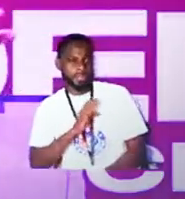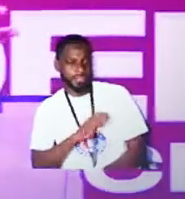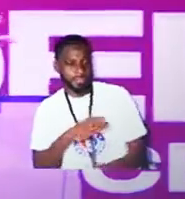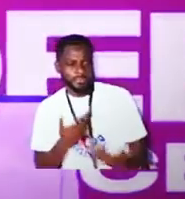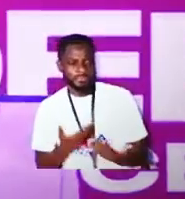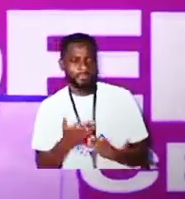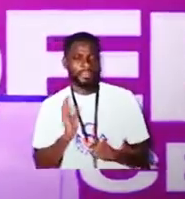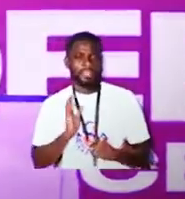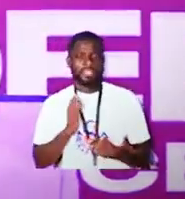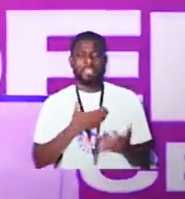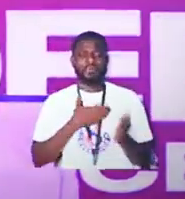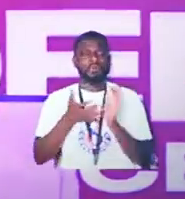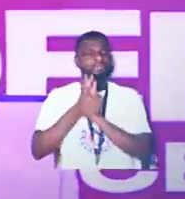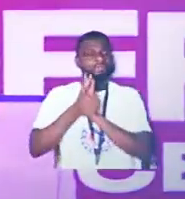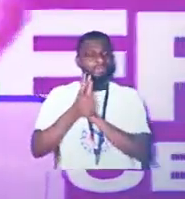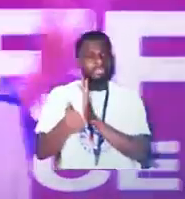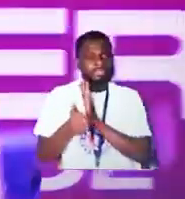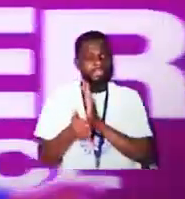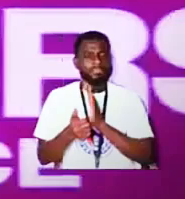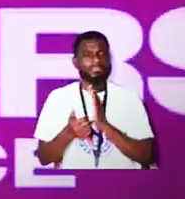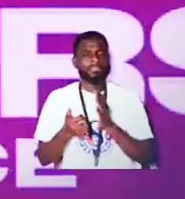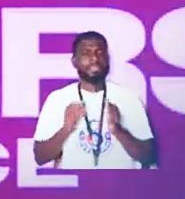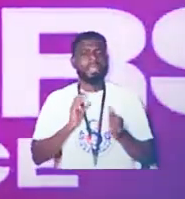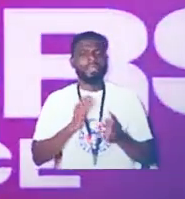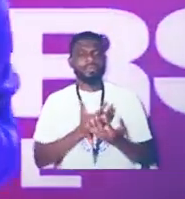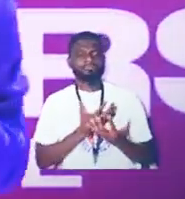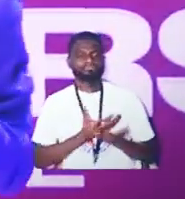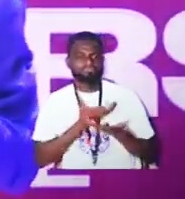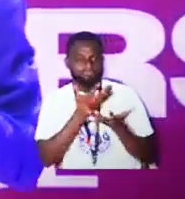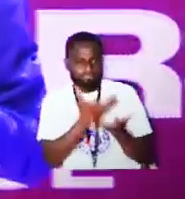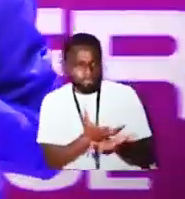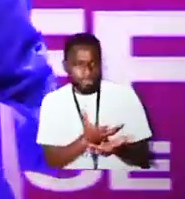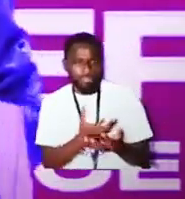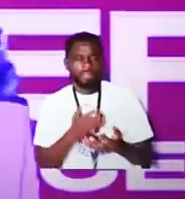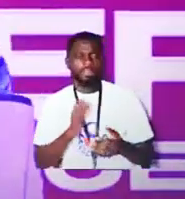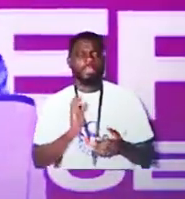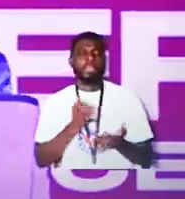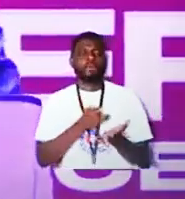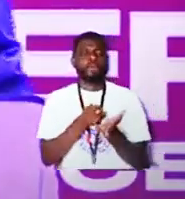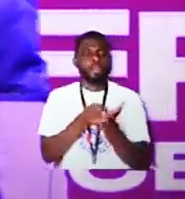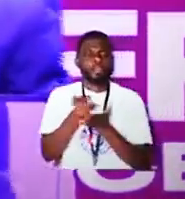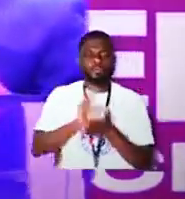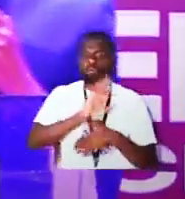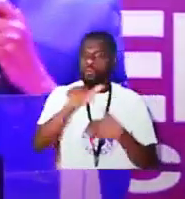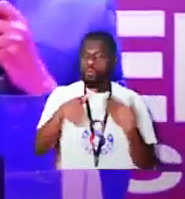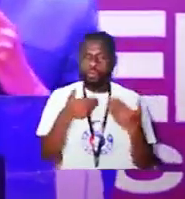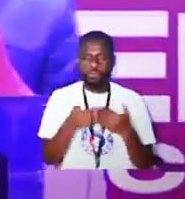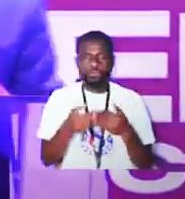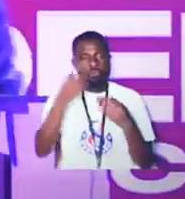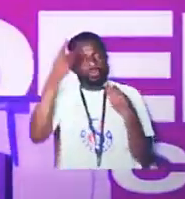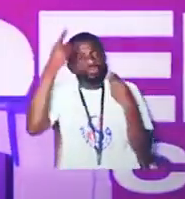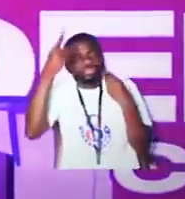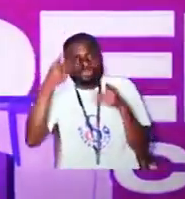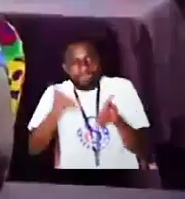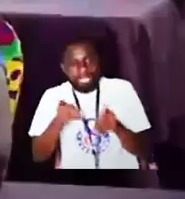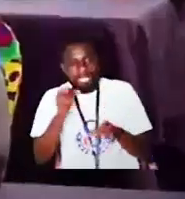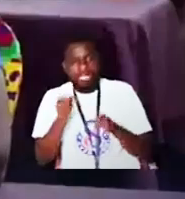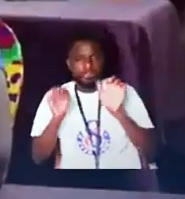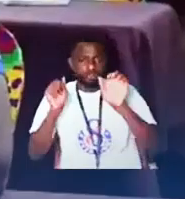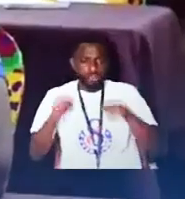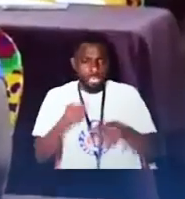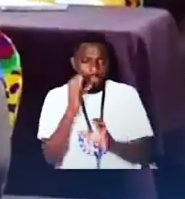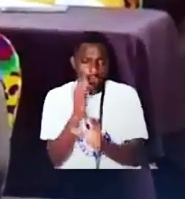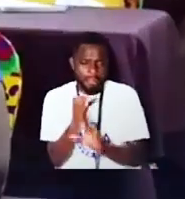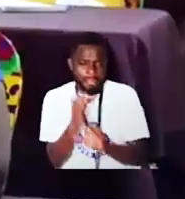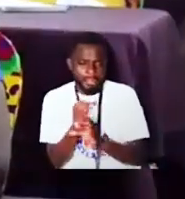competence, our commitment, our honesty and all that will determine whether we'll be able to take care of the